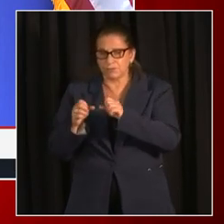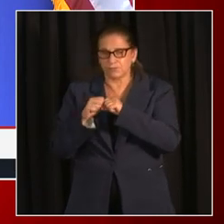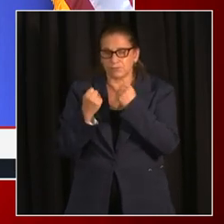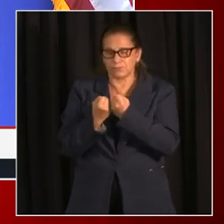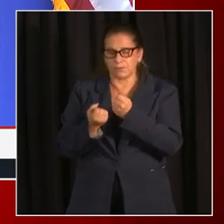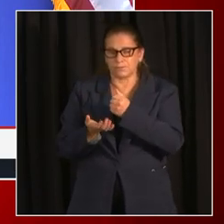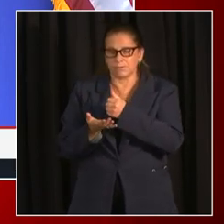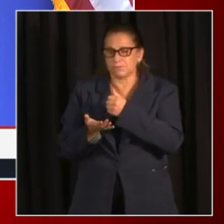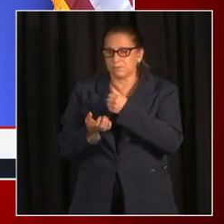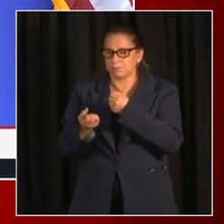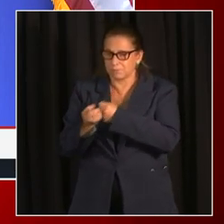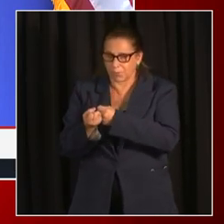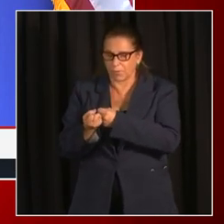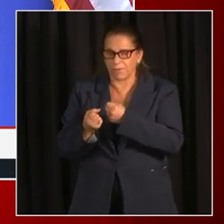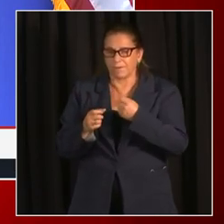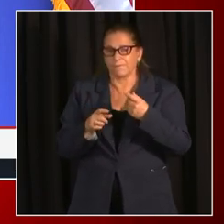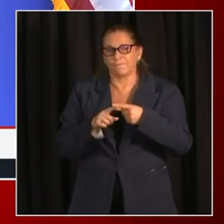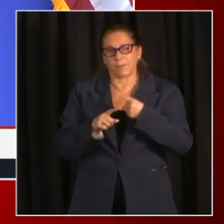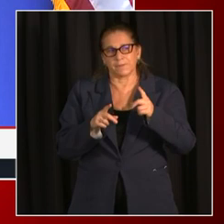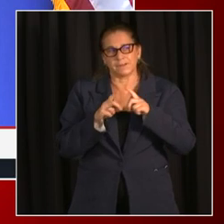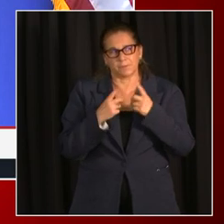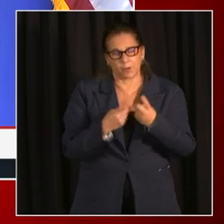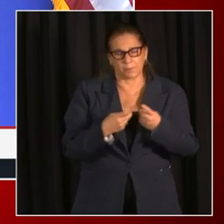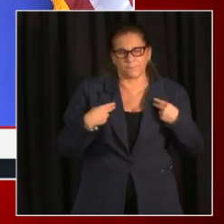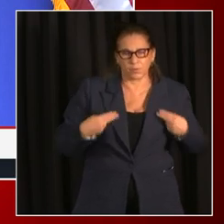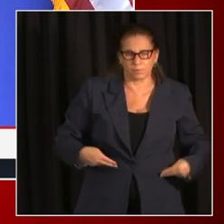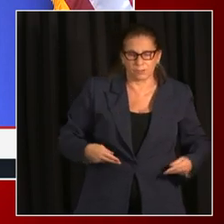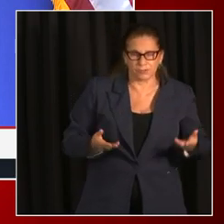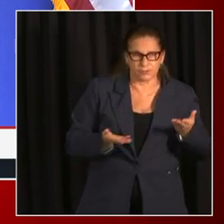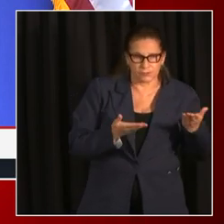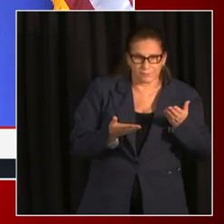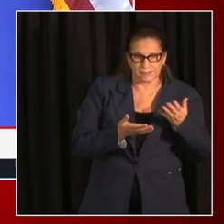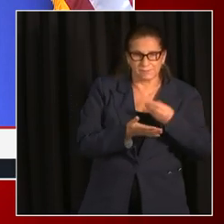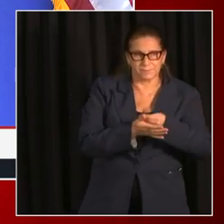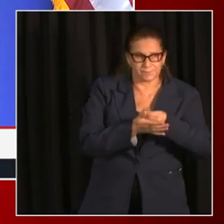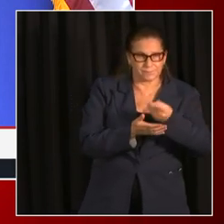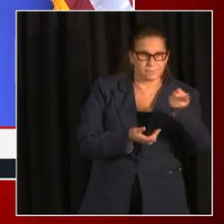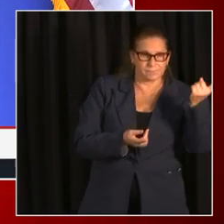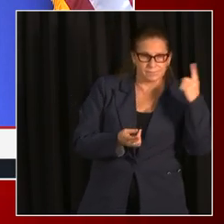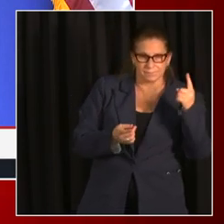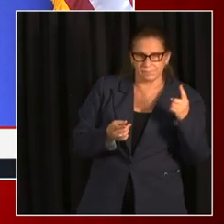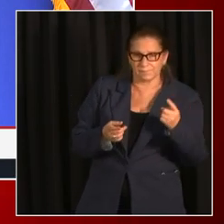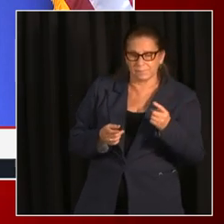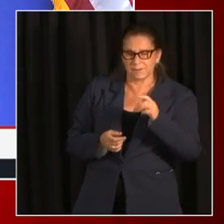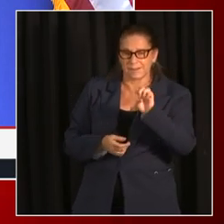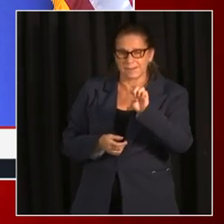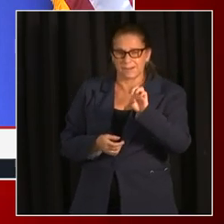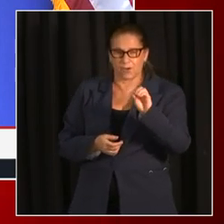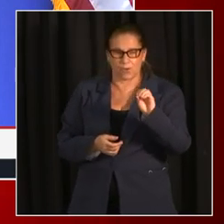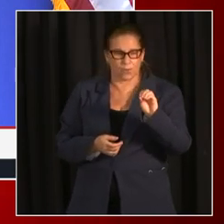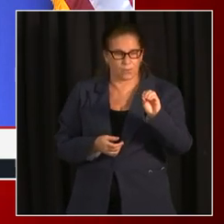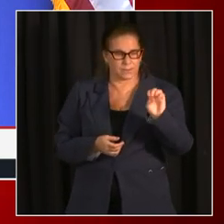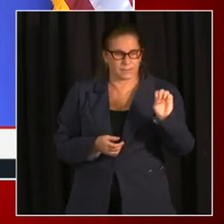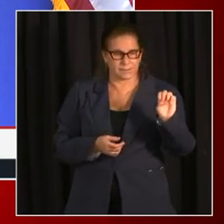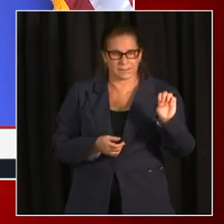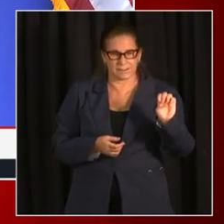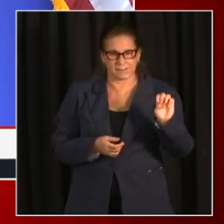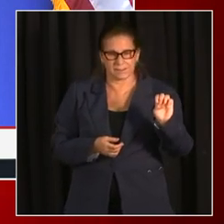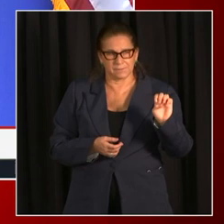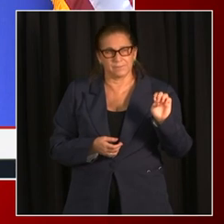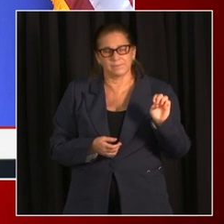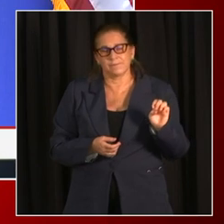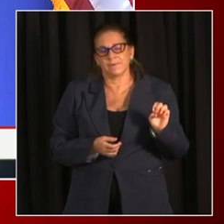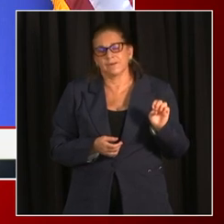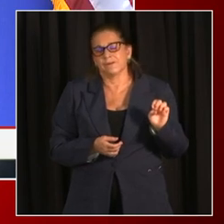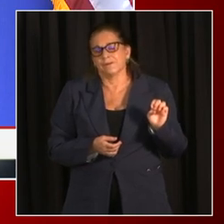Human Services, through our operations branch, through the EOC. We continue to want people to know what